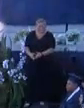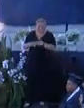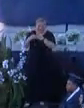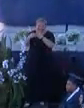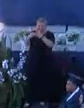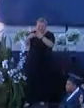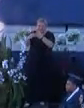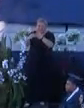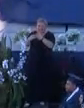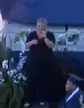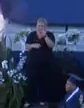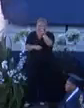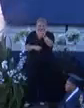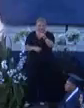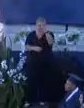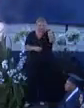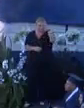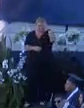Leadership, Sky Blue.